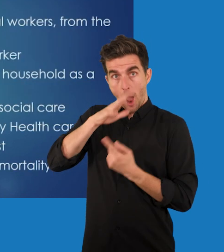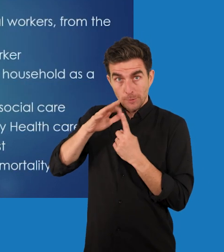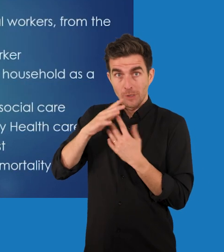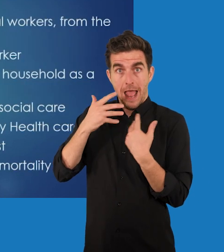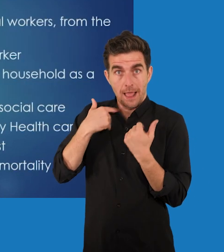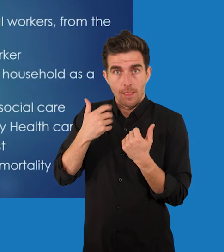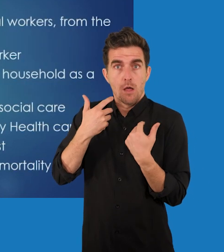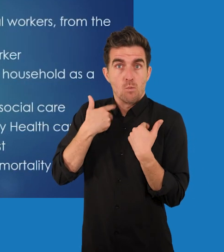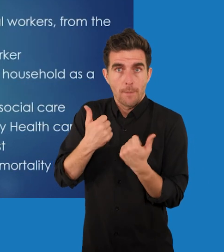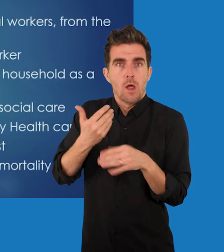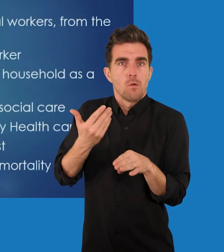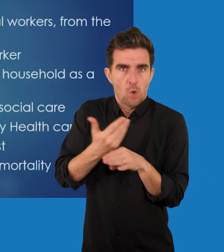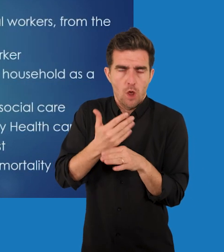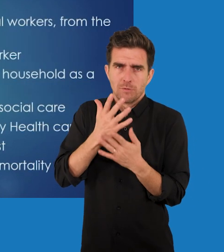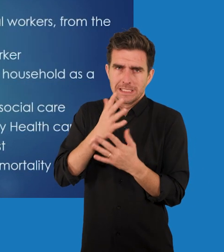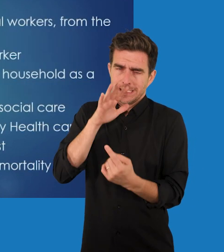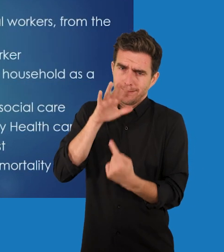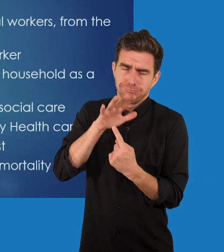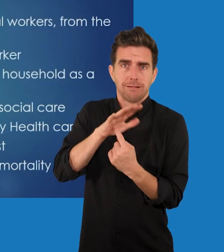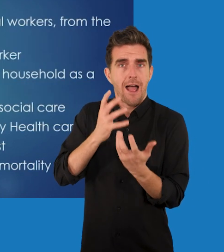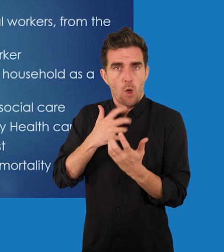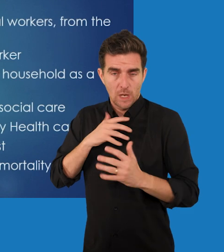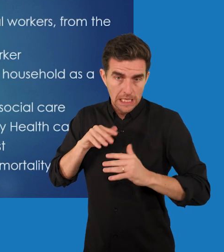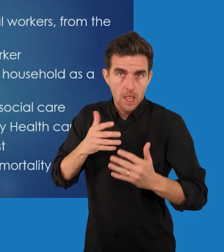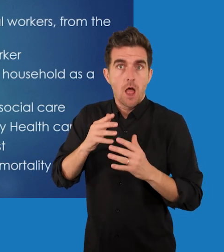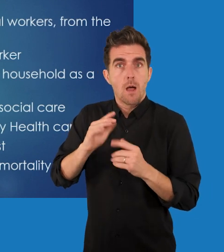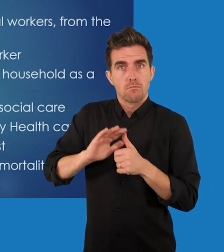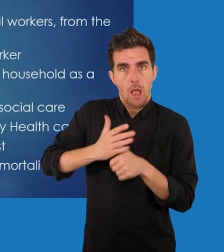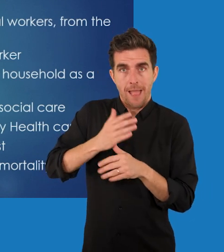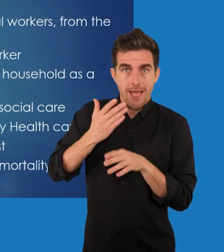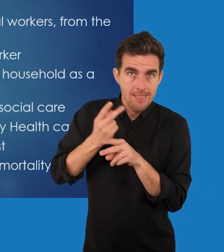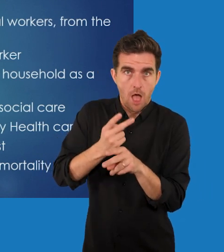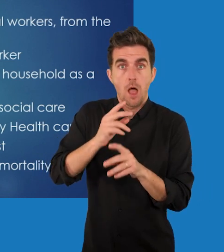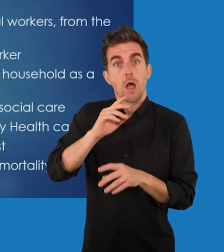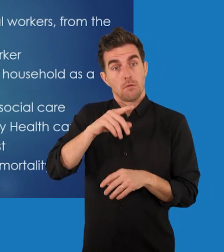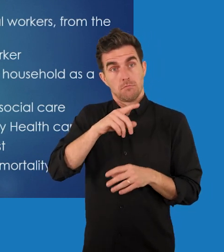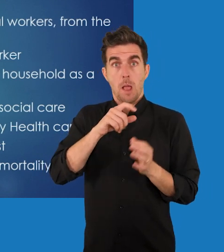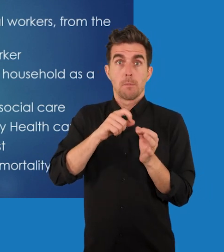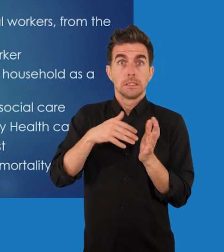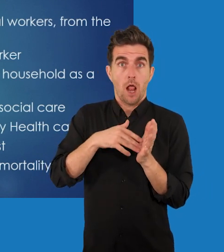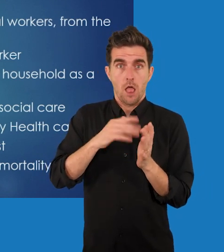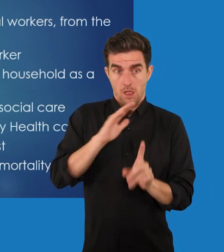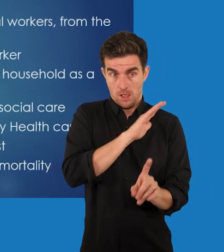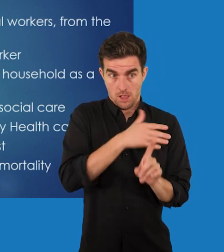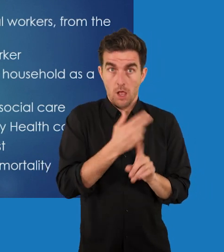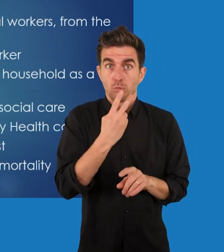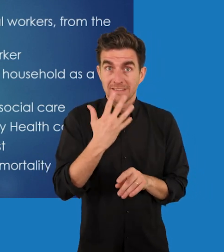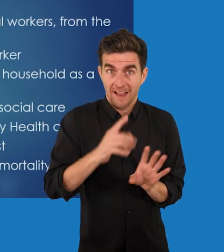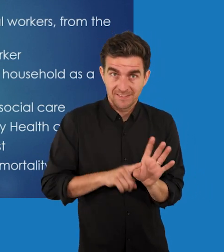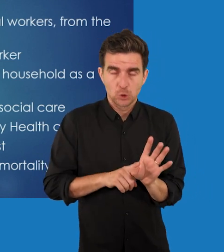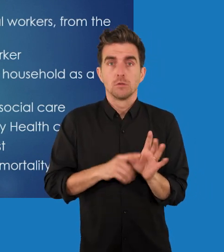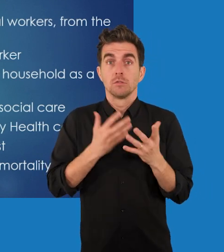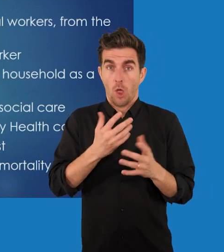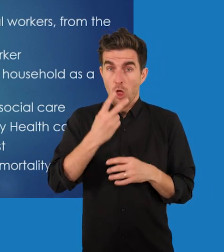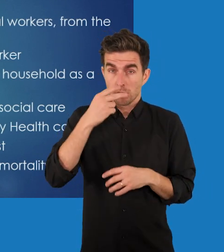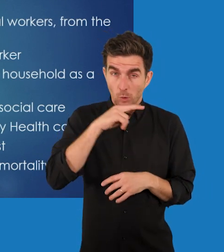Community health and wellbeing workers have been a central part of delivering primary care in Brazil over the past 25 years or so. There